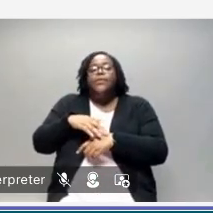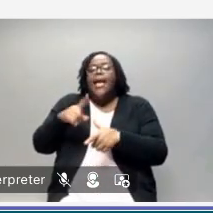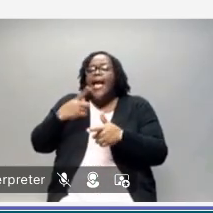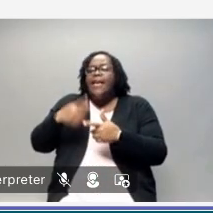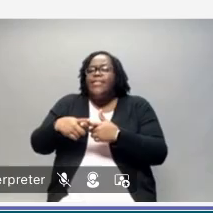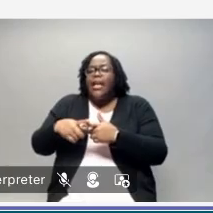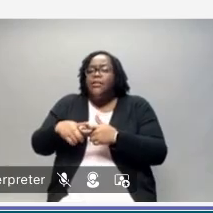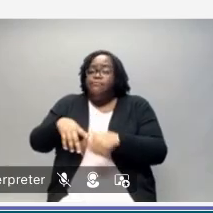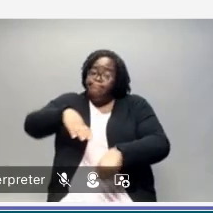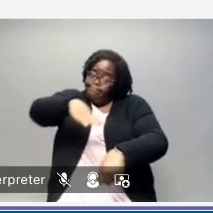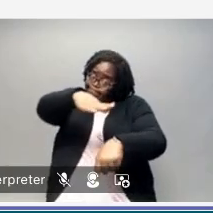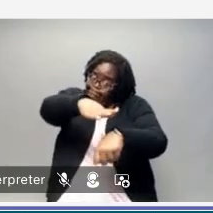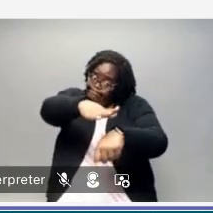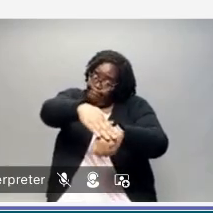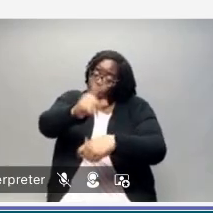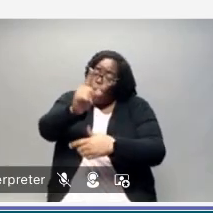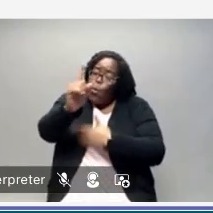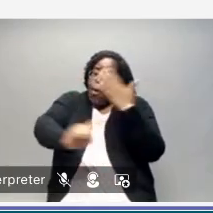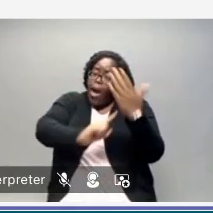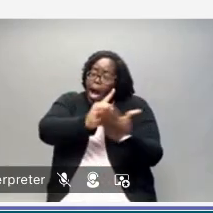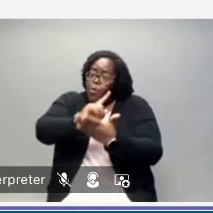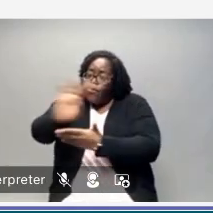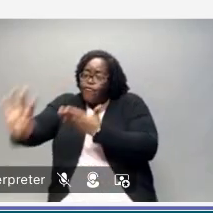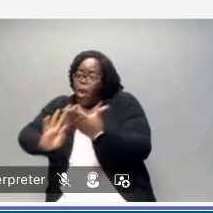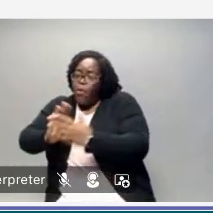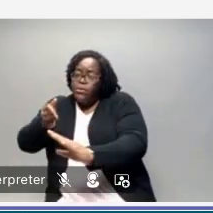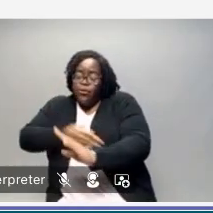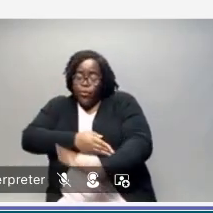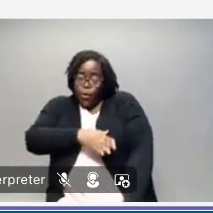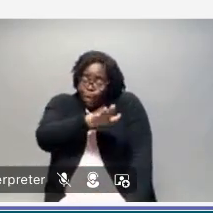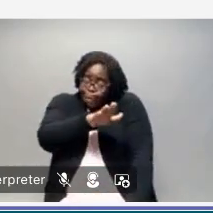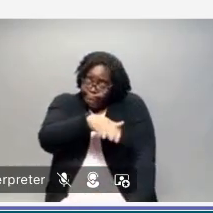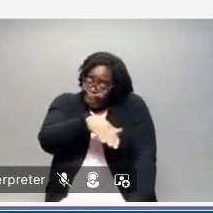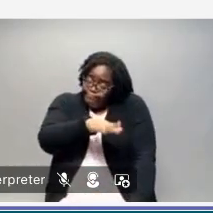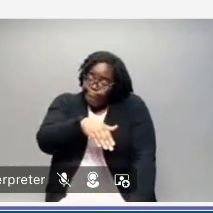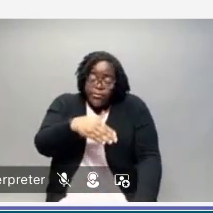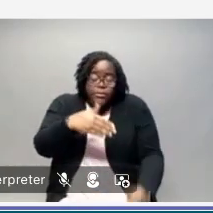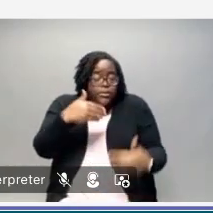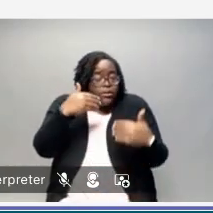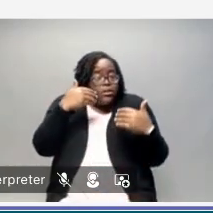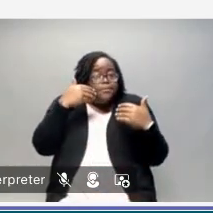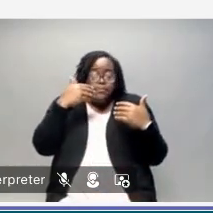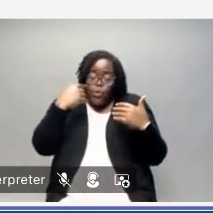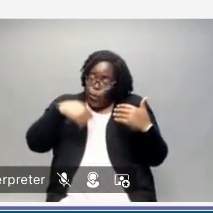heavy warning, 1 to 4 hours before shutoff. And this is when we are,